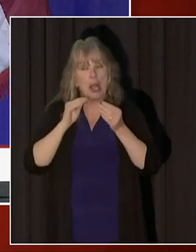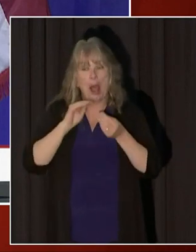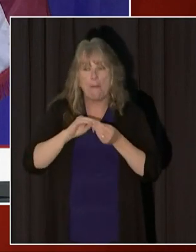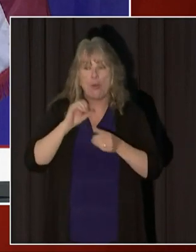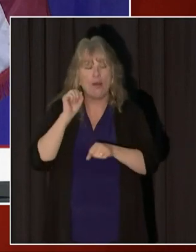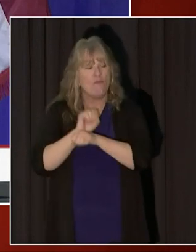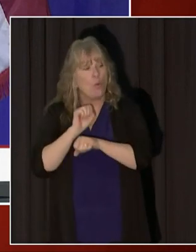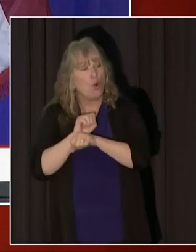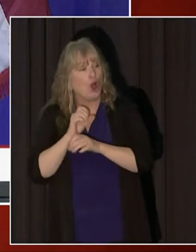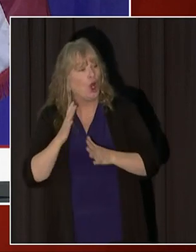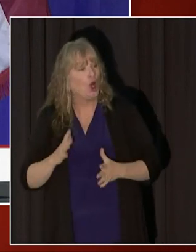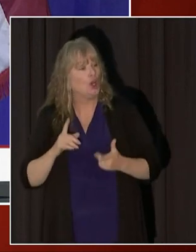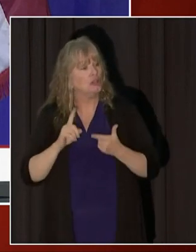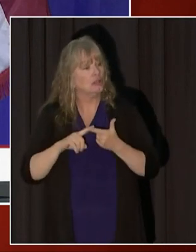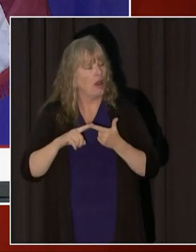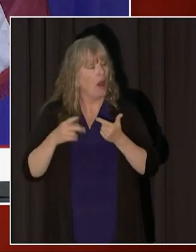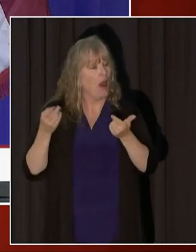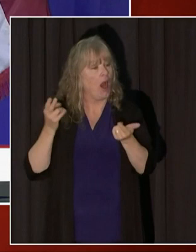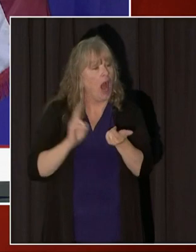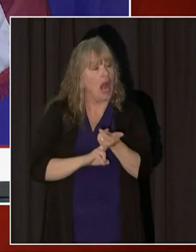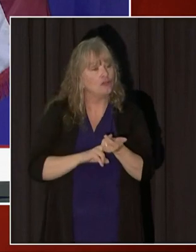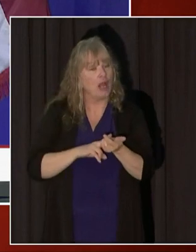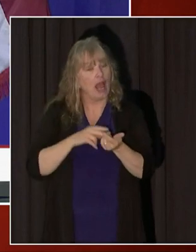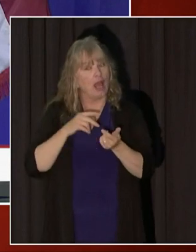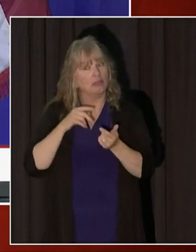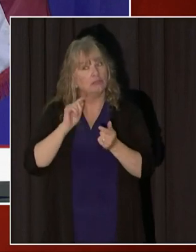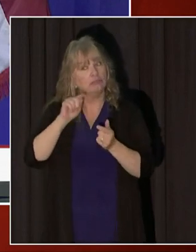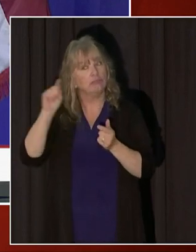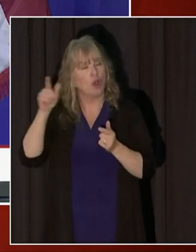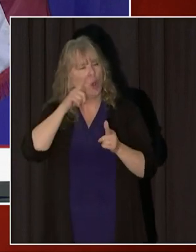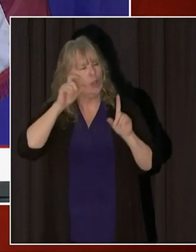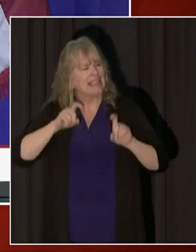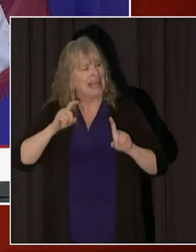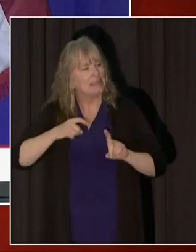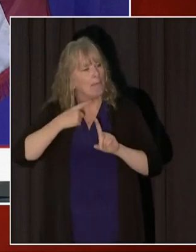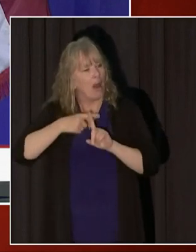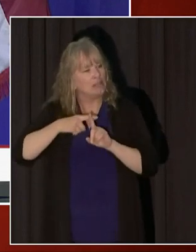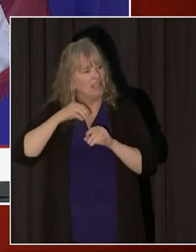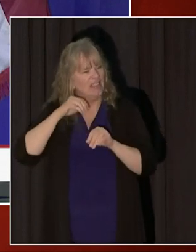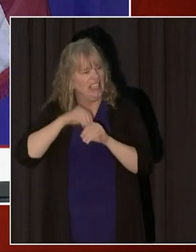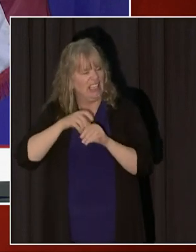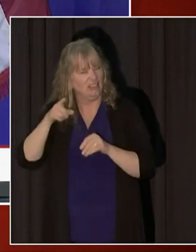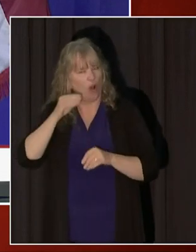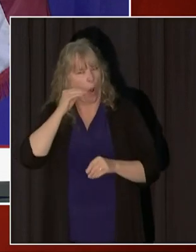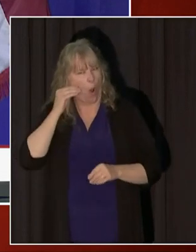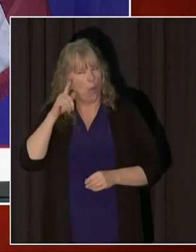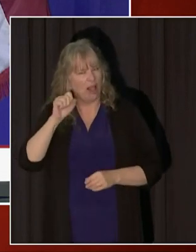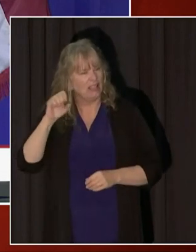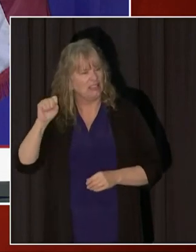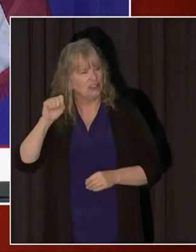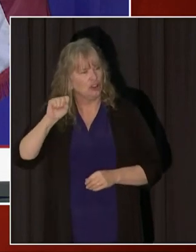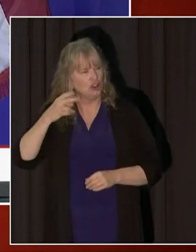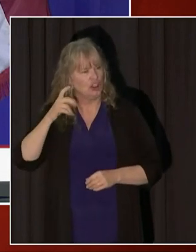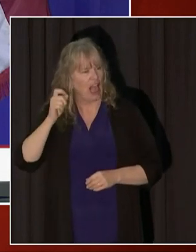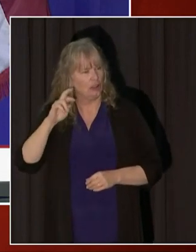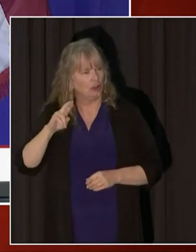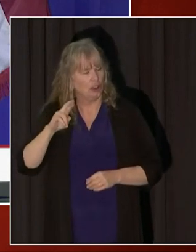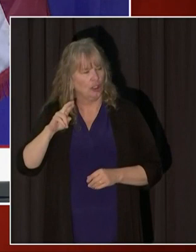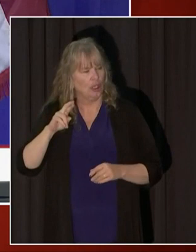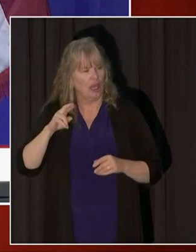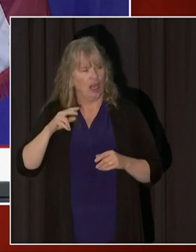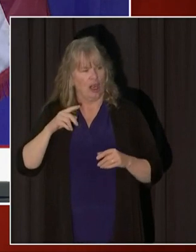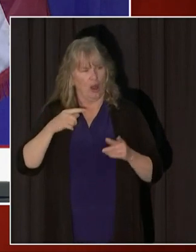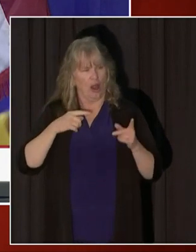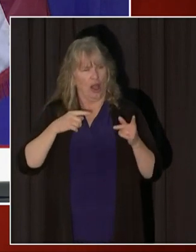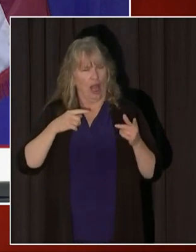contract, and DC employees who've tested positive at the homeless shelters? We've spoken to a few who are concerned they don't know how many of their colleagues have been sickened and they don't